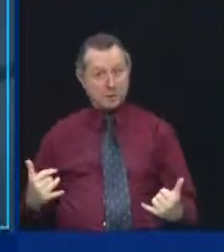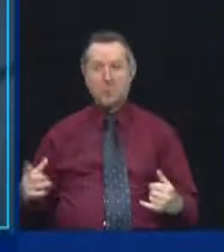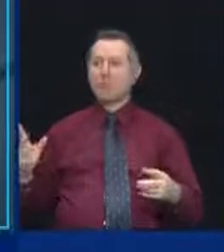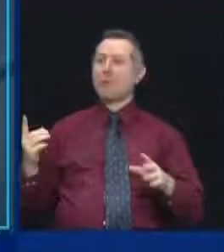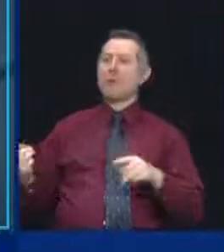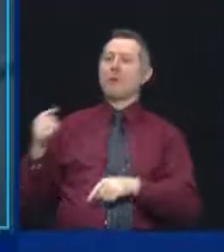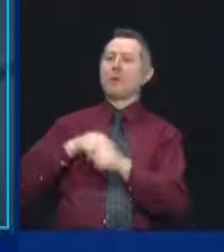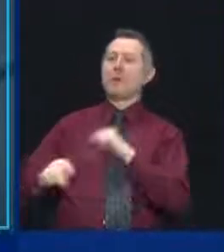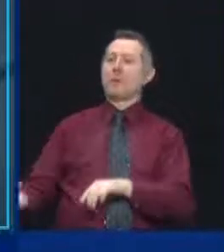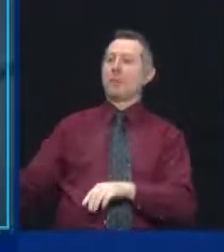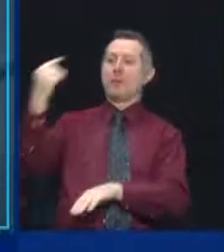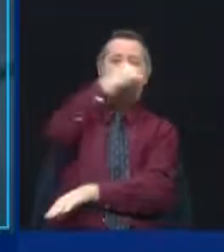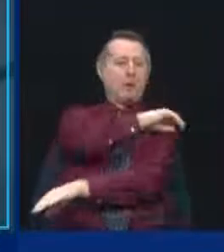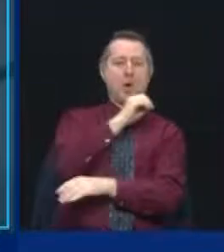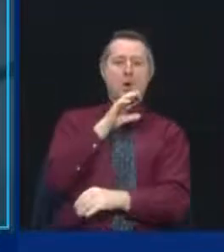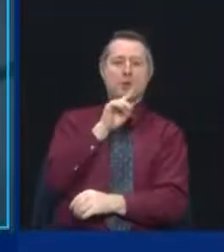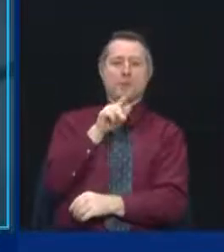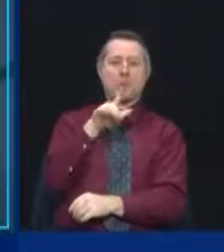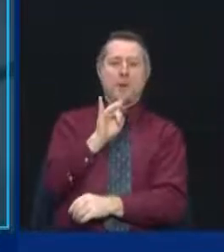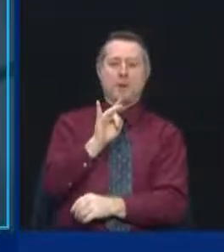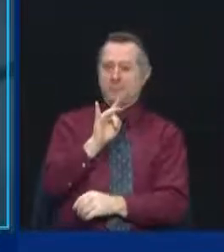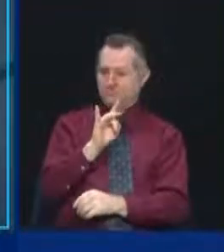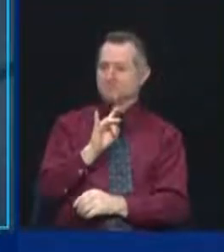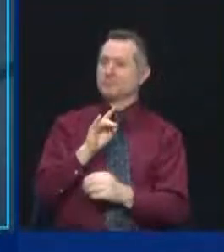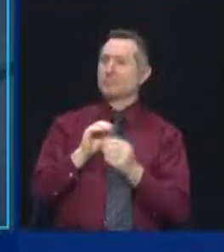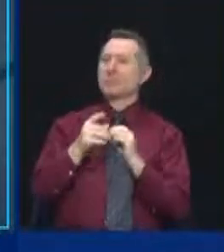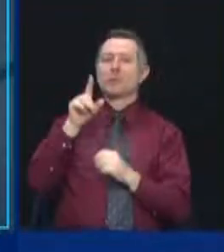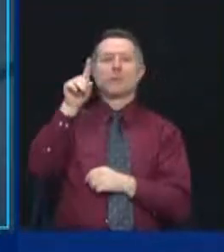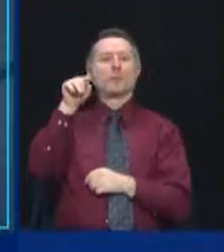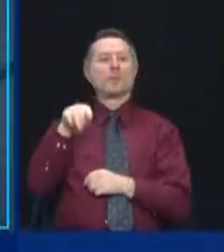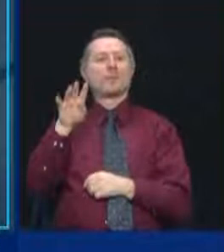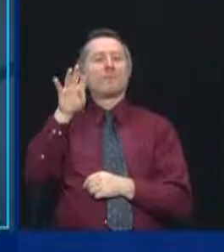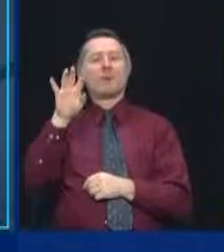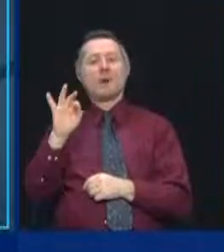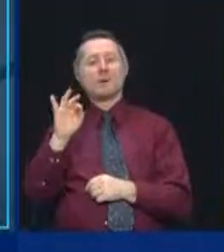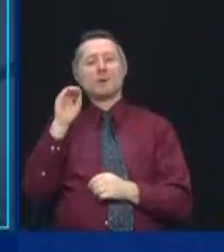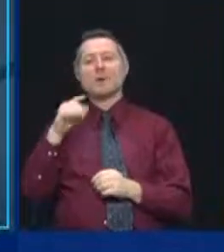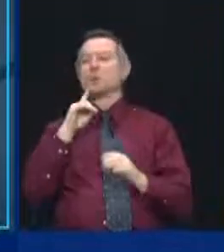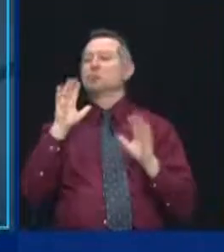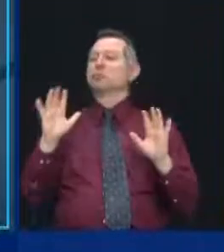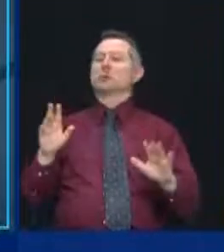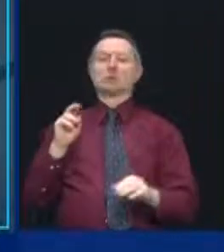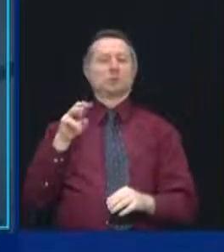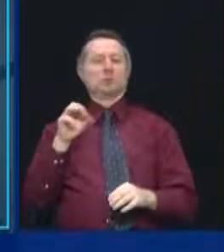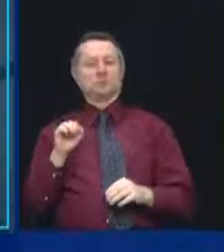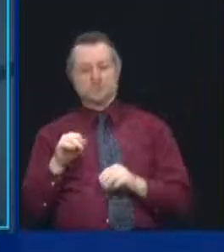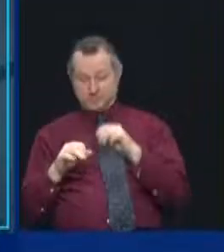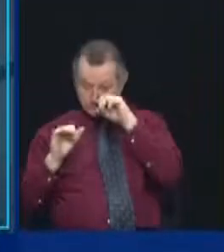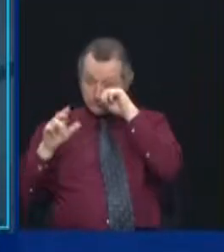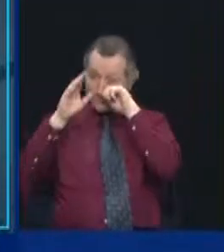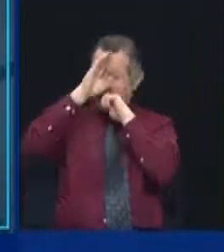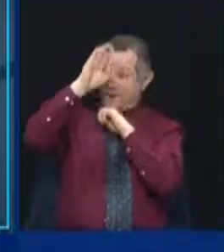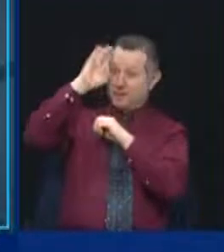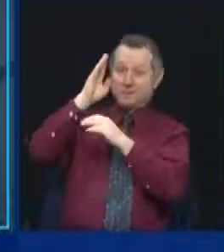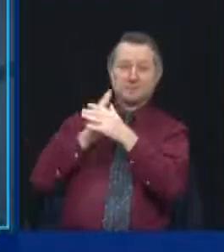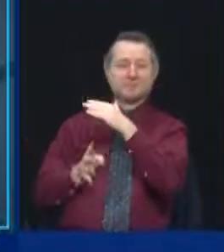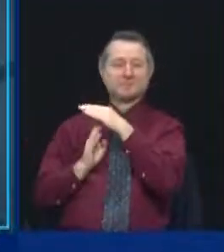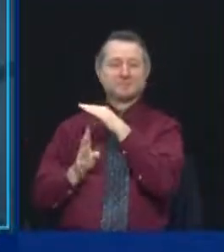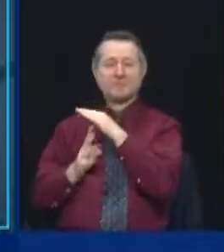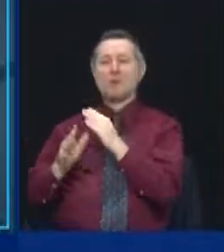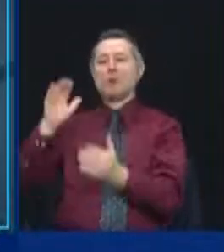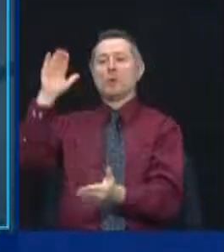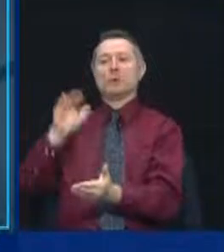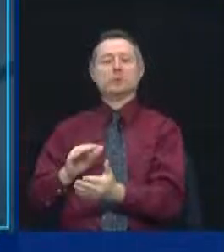the one-day average, 1.4%. So that is really great news. The hospitalization rate is